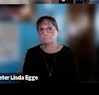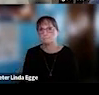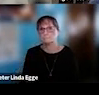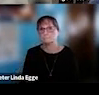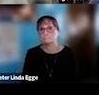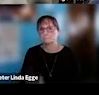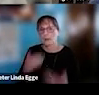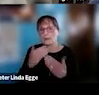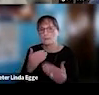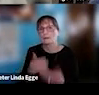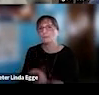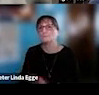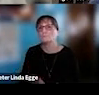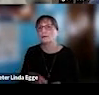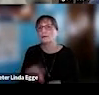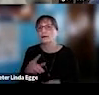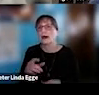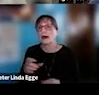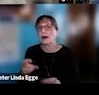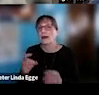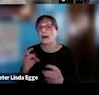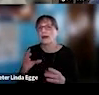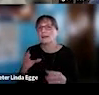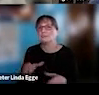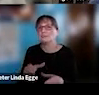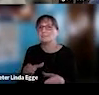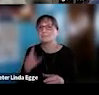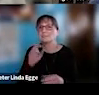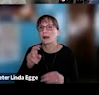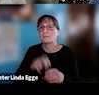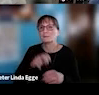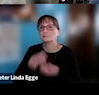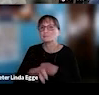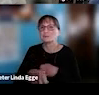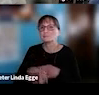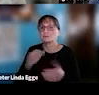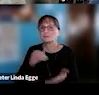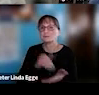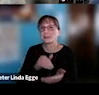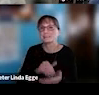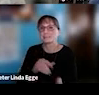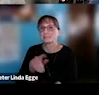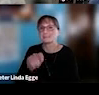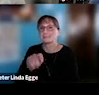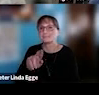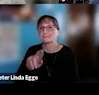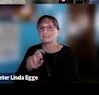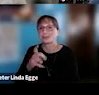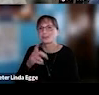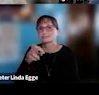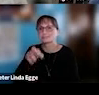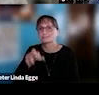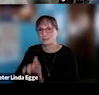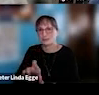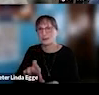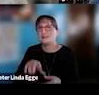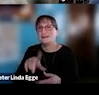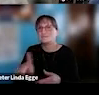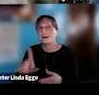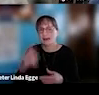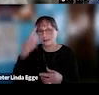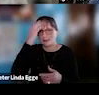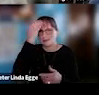Thanks, Melissa. And actually, I hate to do this to you, but I'd rather jump to Dr. Troxler instead. I know she's got technical difficulties, but I think she has